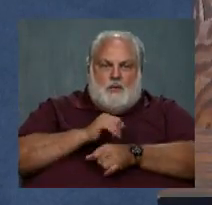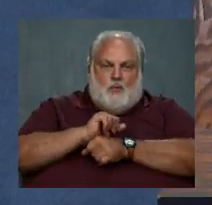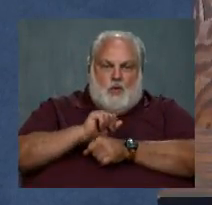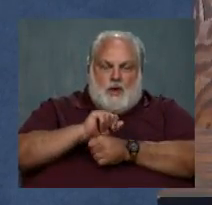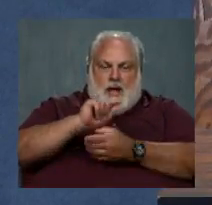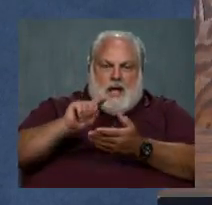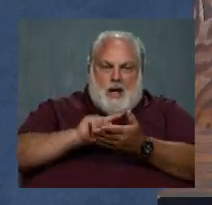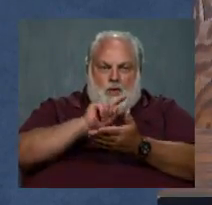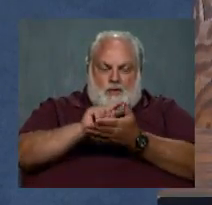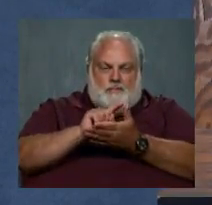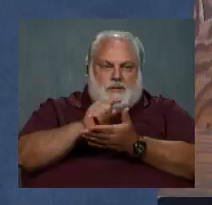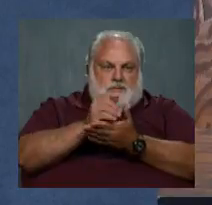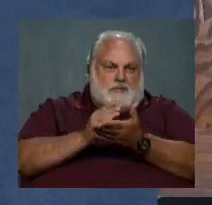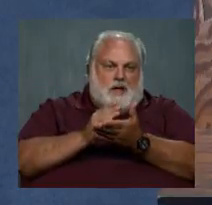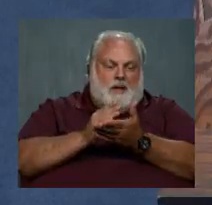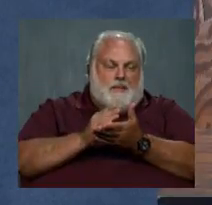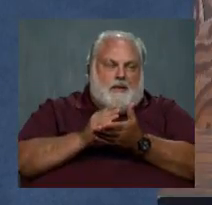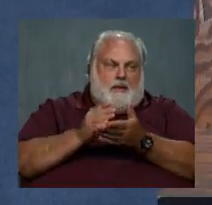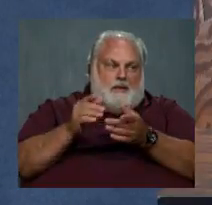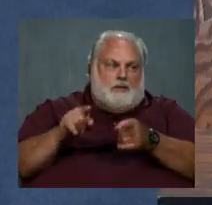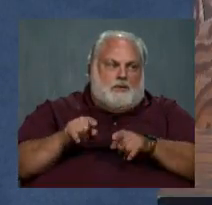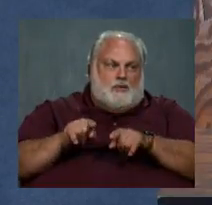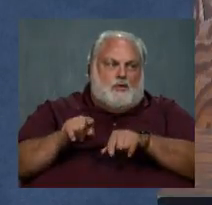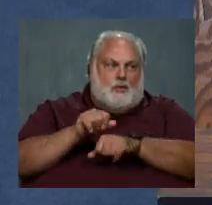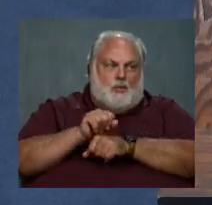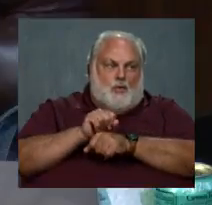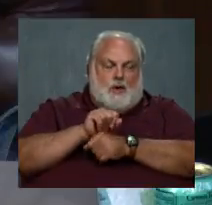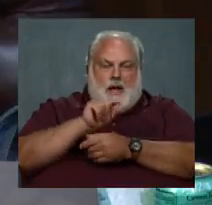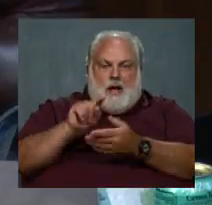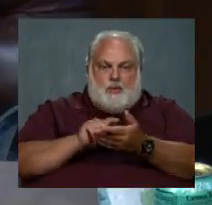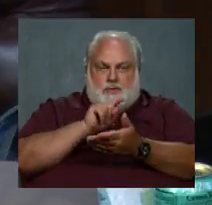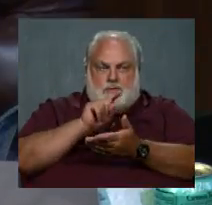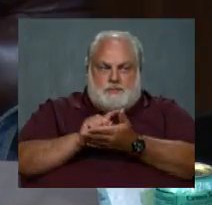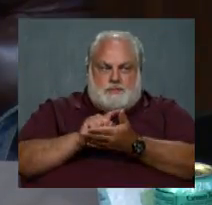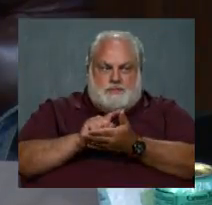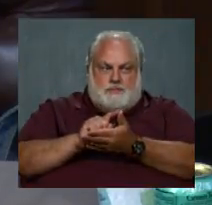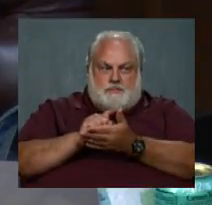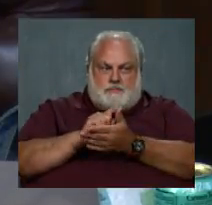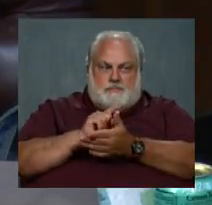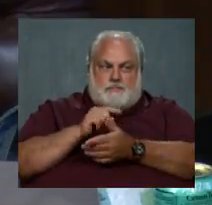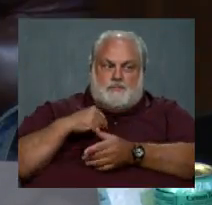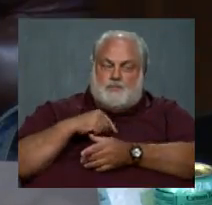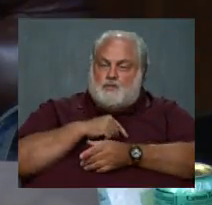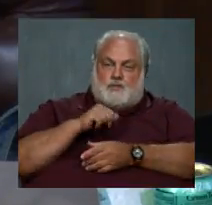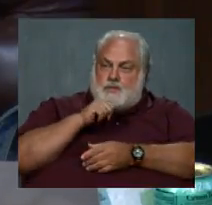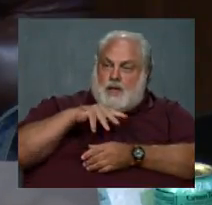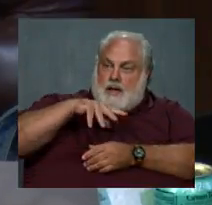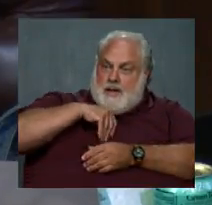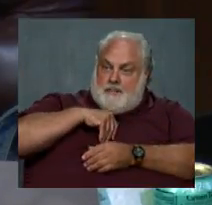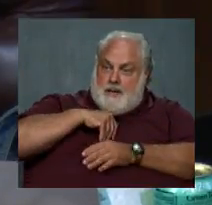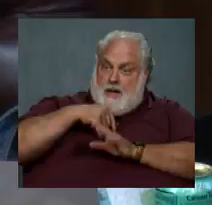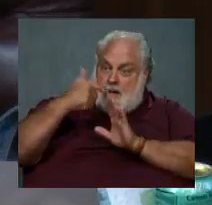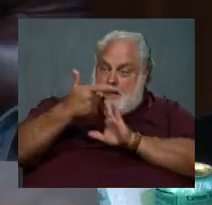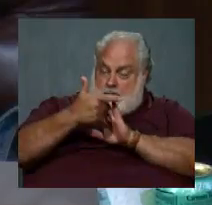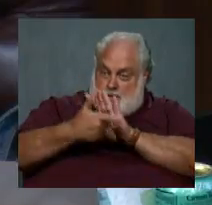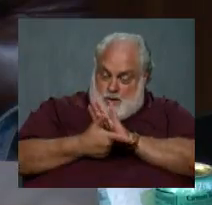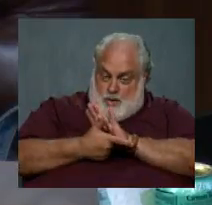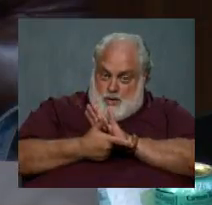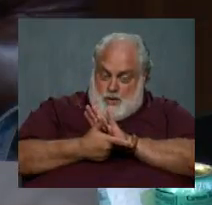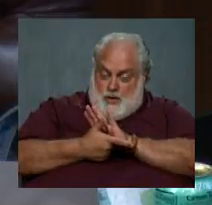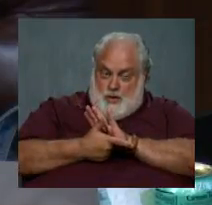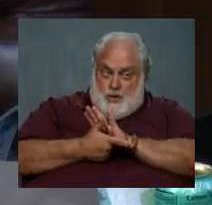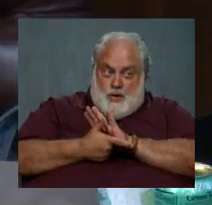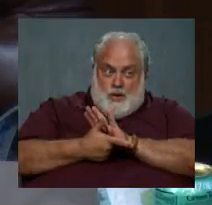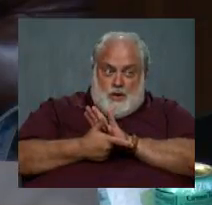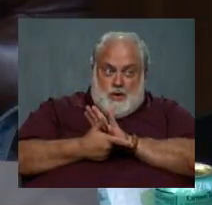some of these meetings happen during work hours. So, Mayor, back to the point, we're not adopting the ordinance, and we're not